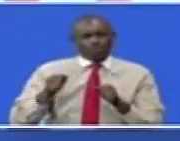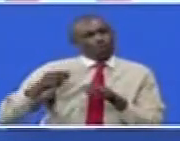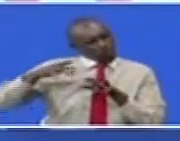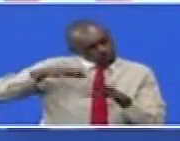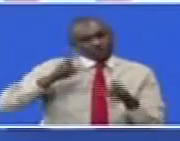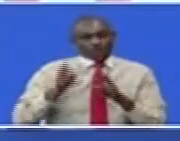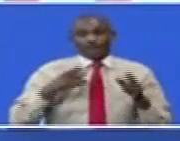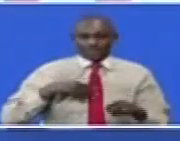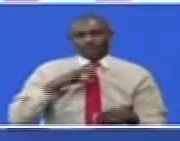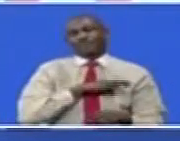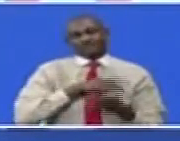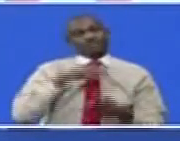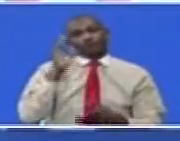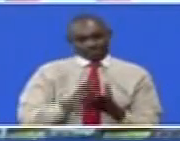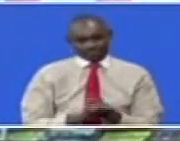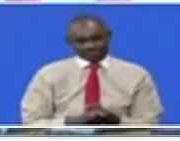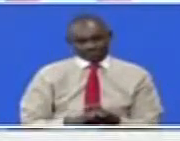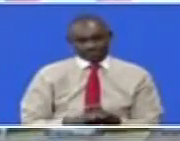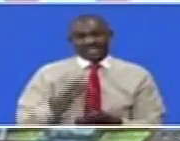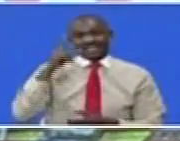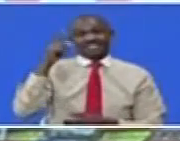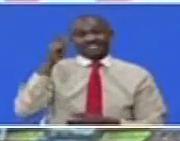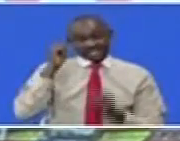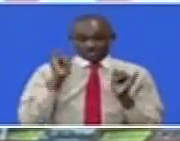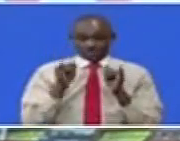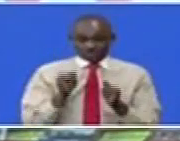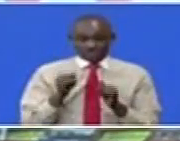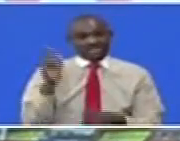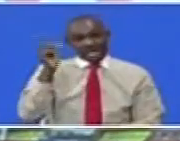down to the common man. Timothy Otieno, KTN News, Nairobi.